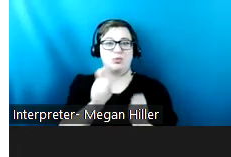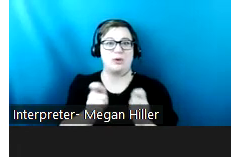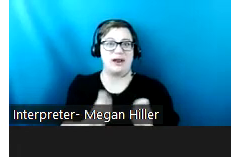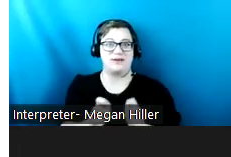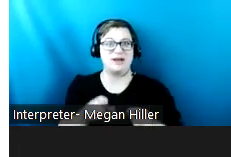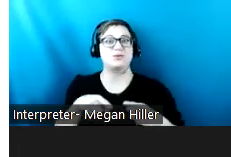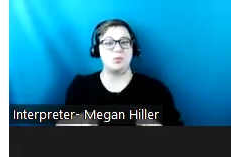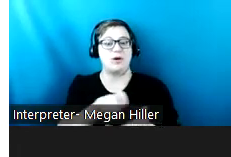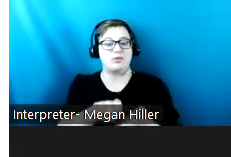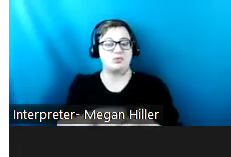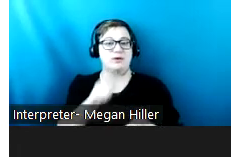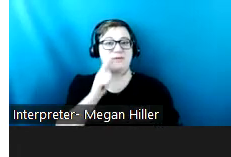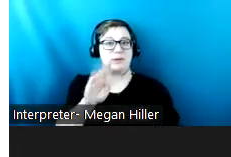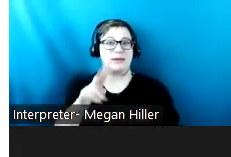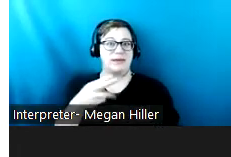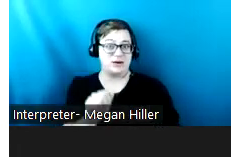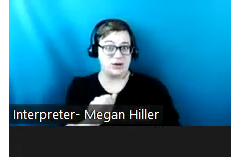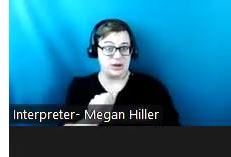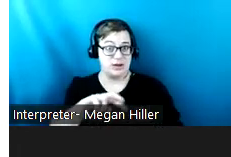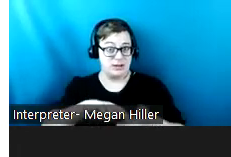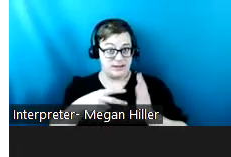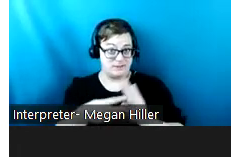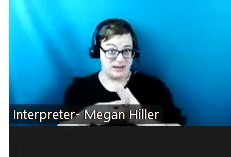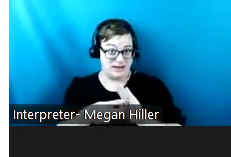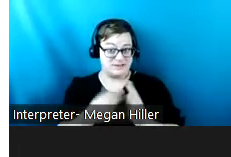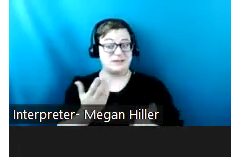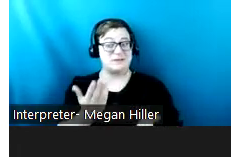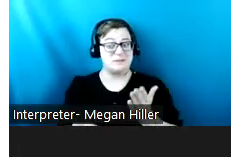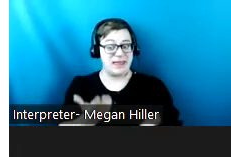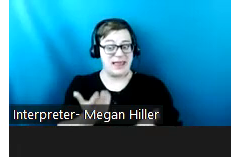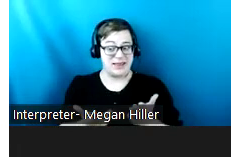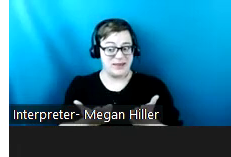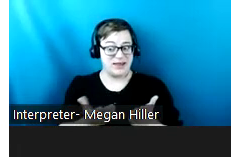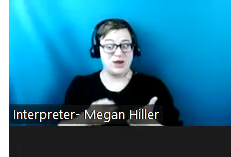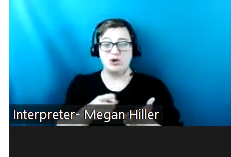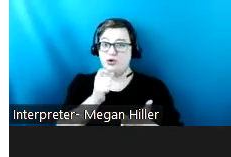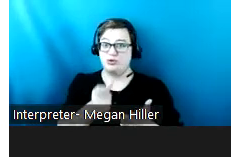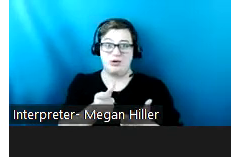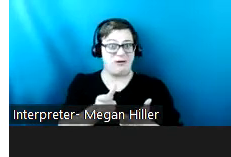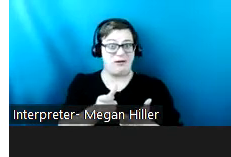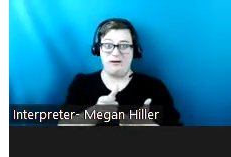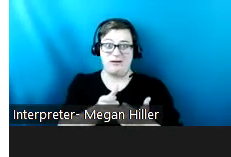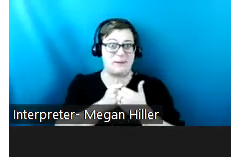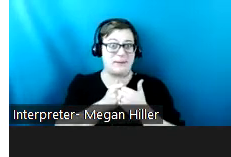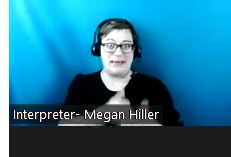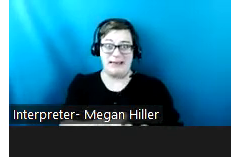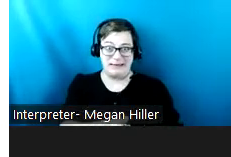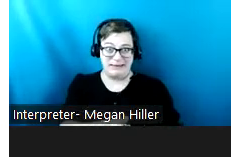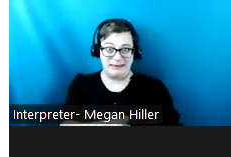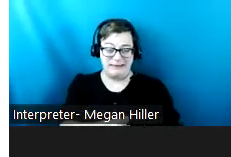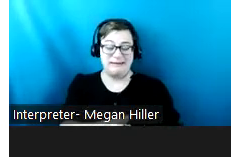the BHA, does that mean that you may be operating out of compliance